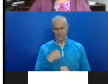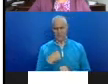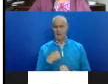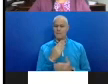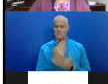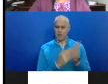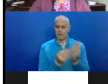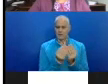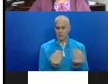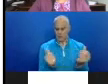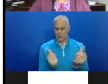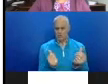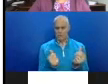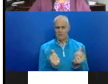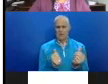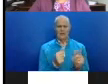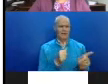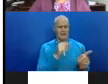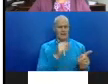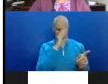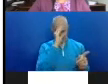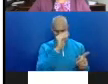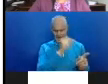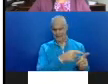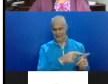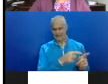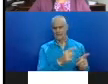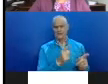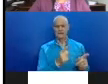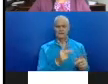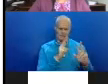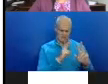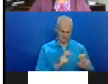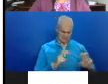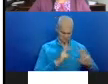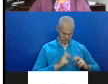that is about the guys actually exploring what